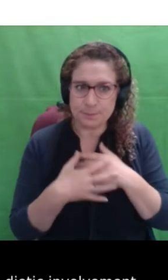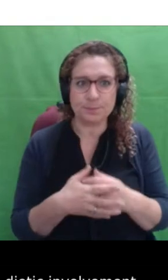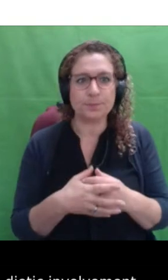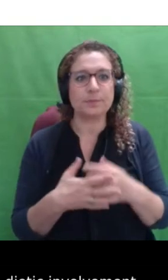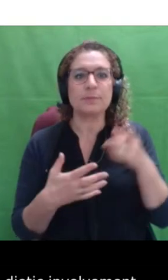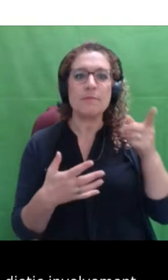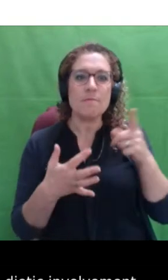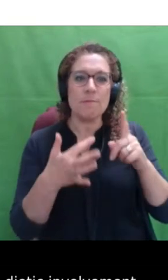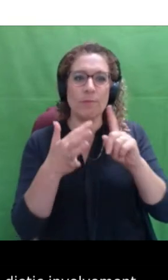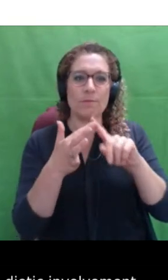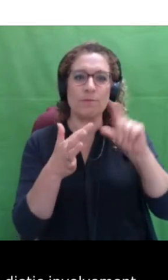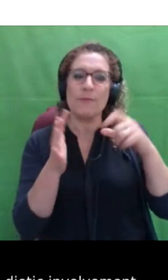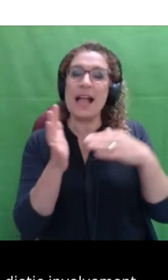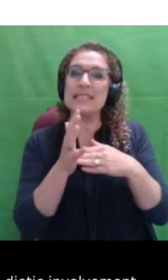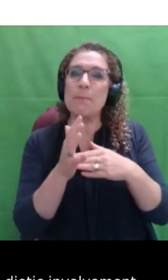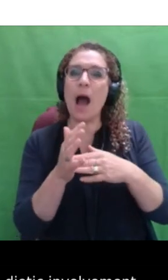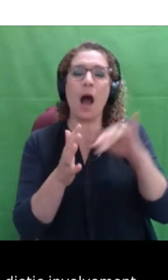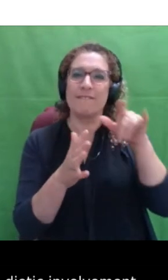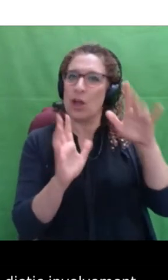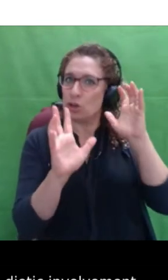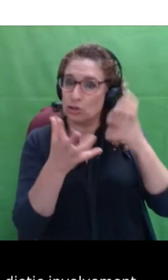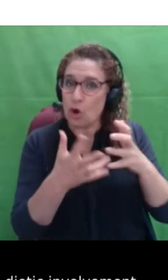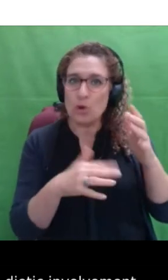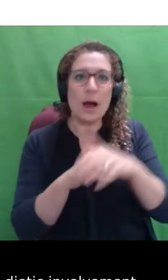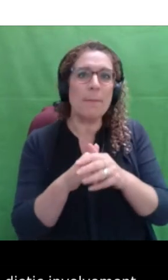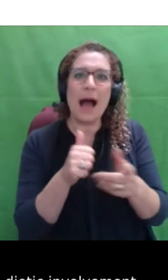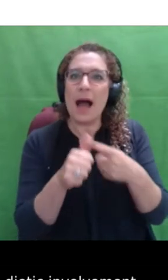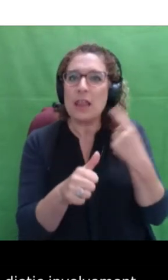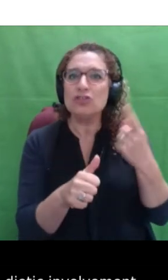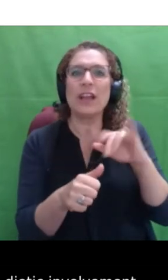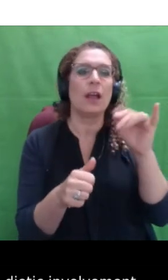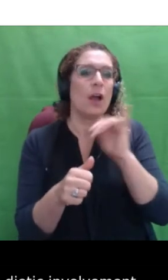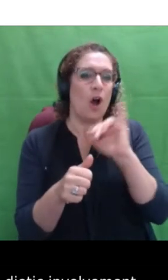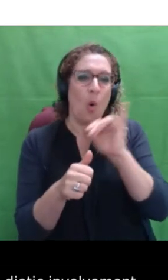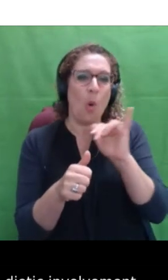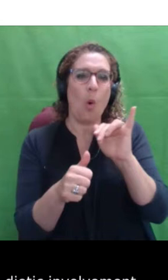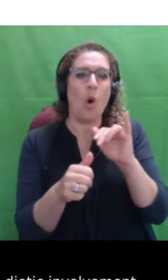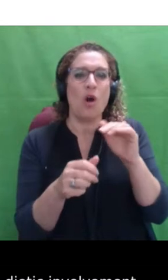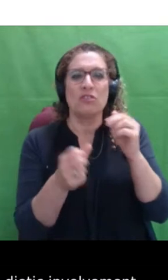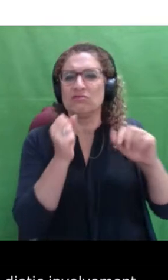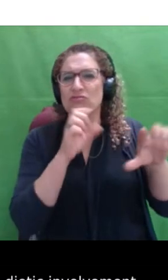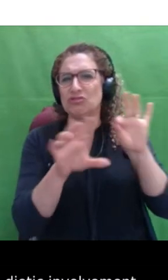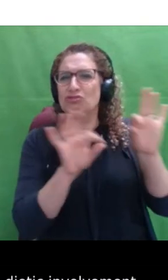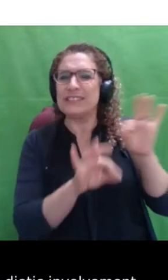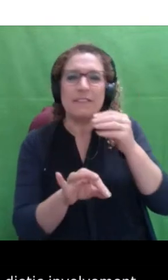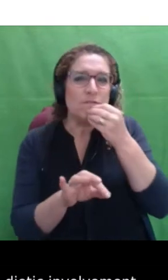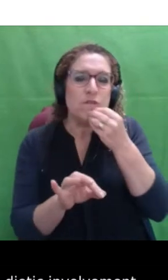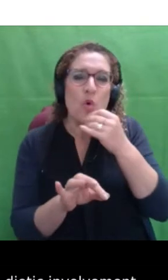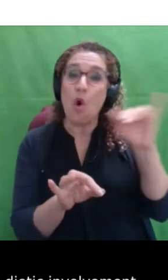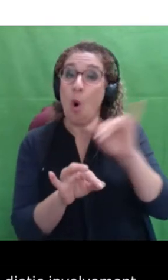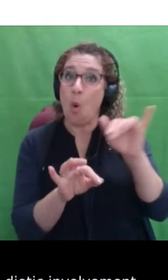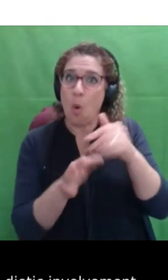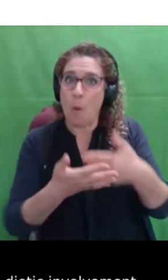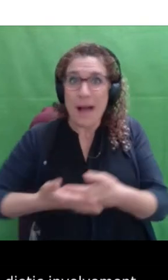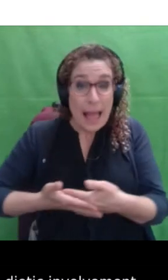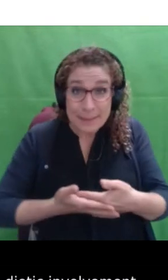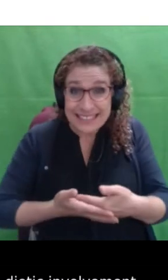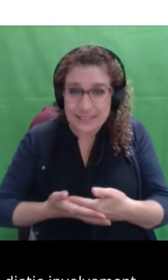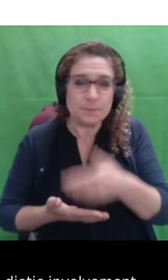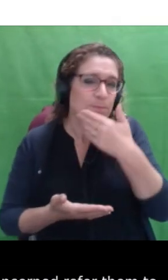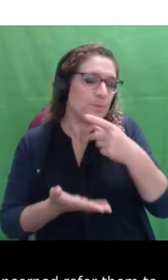allergy restricting foods or babies then refer them to us if it's just difficult to control eczema then think about a